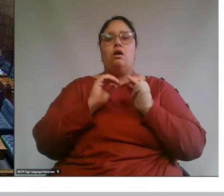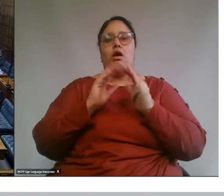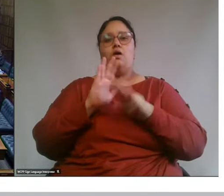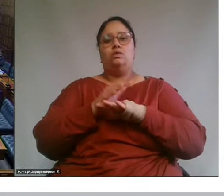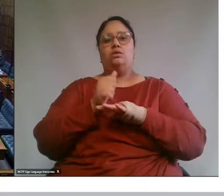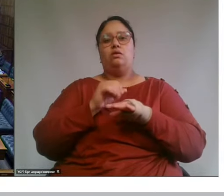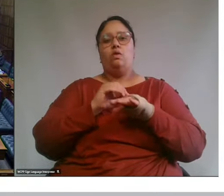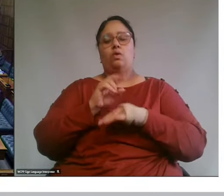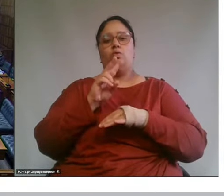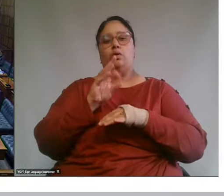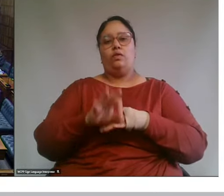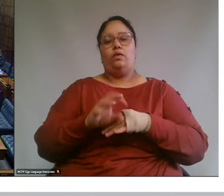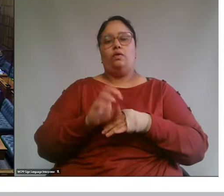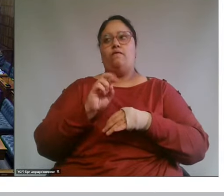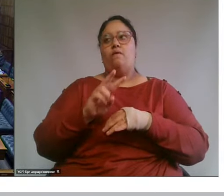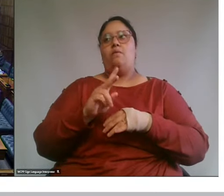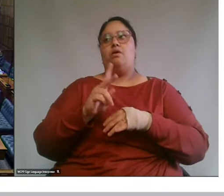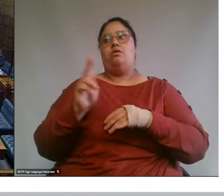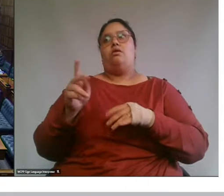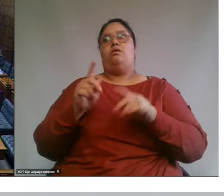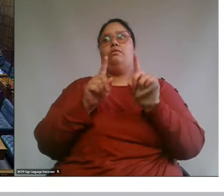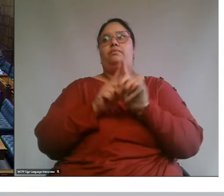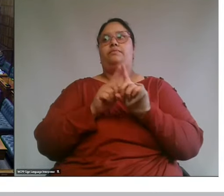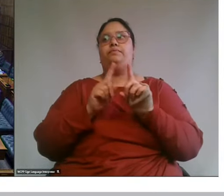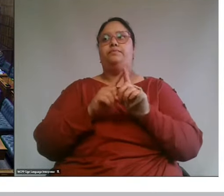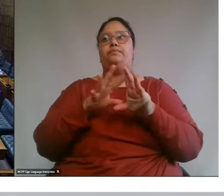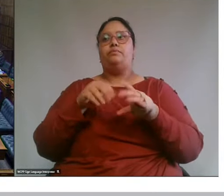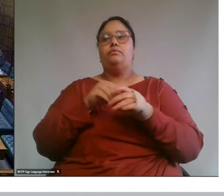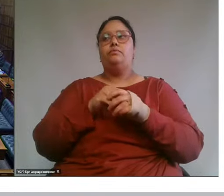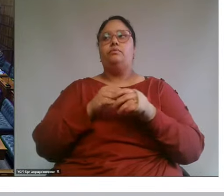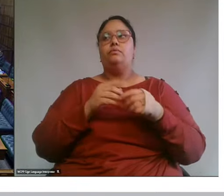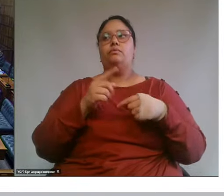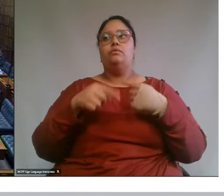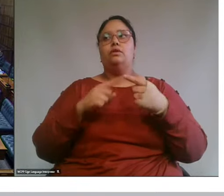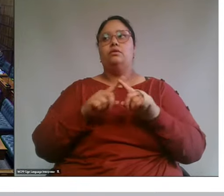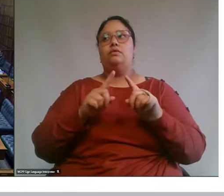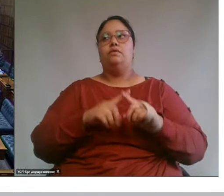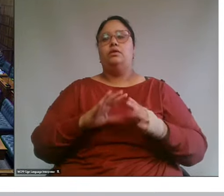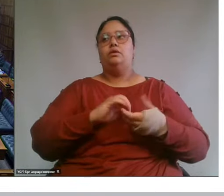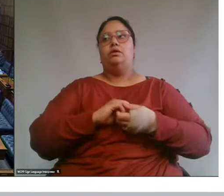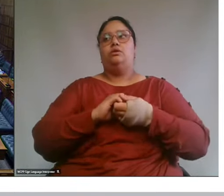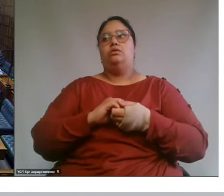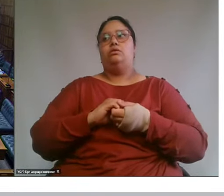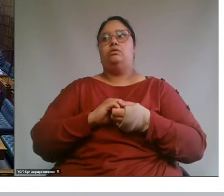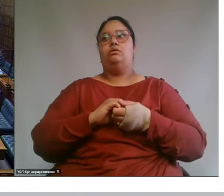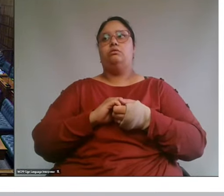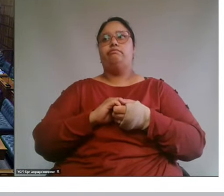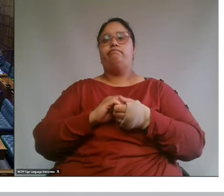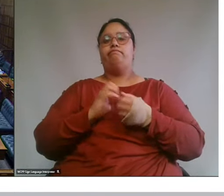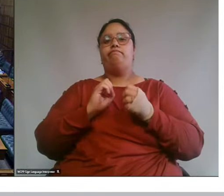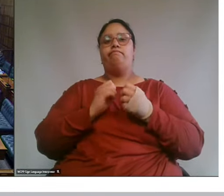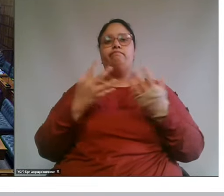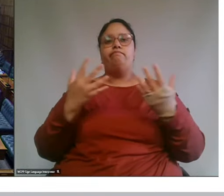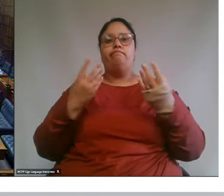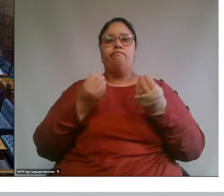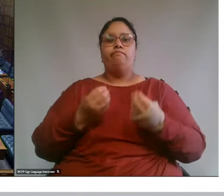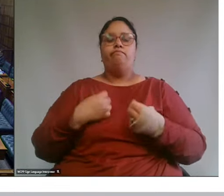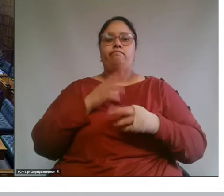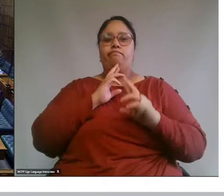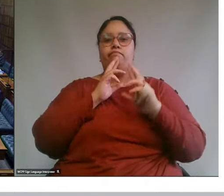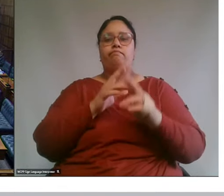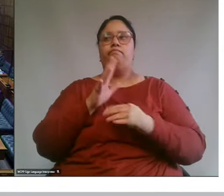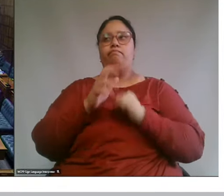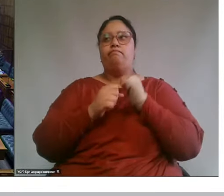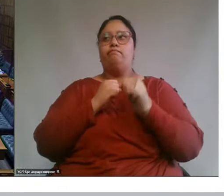Assurance um within the with across the agency and her job is to make sure that every number number that we report in this annual